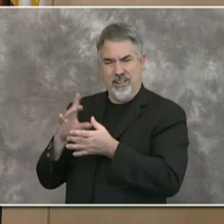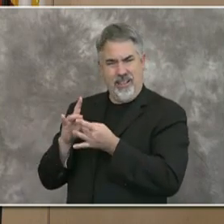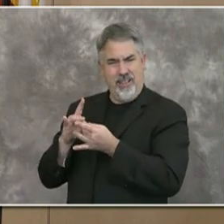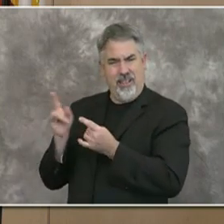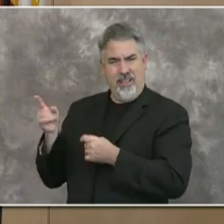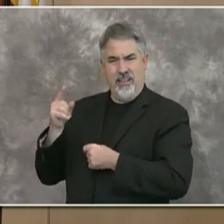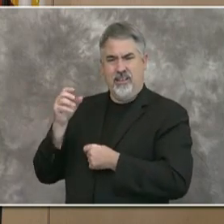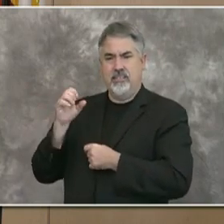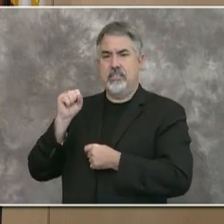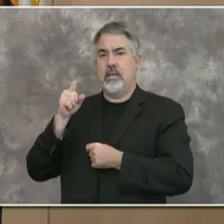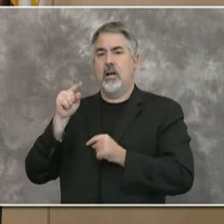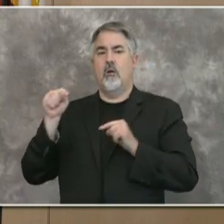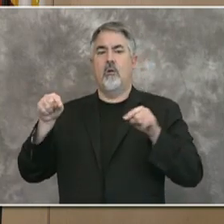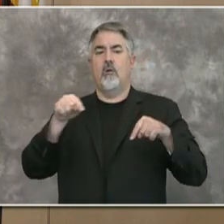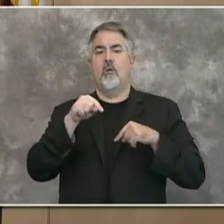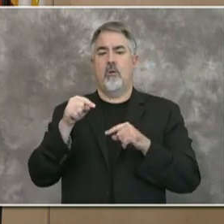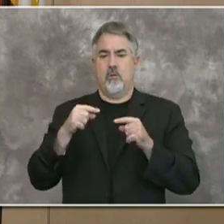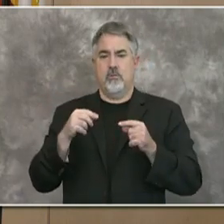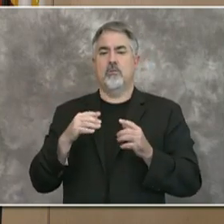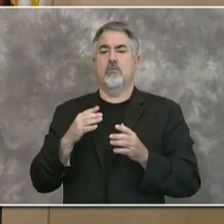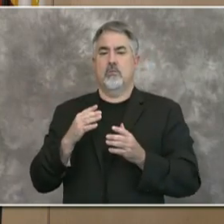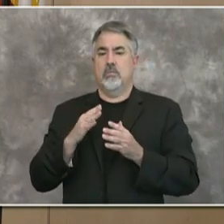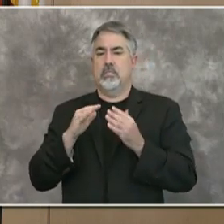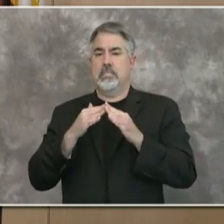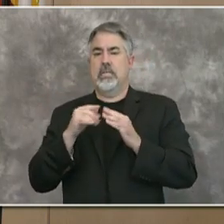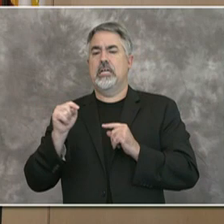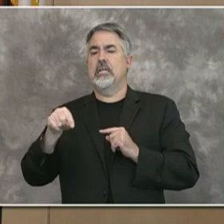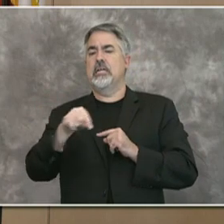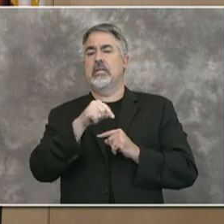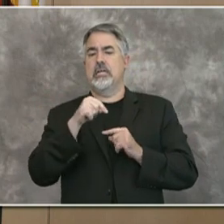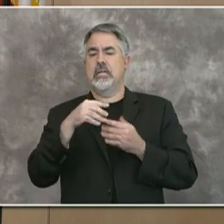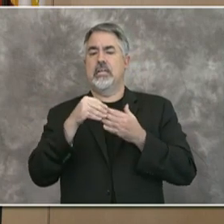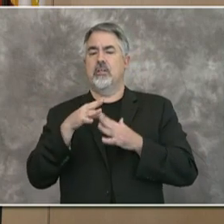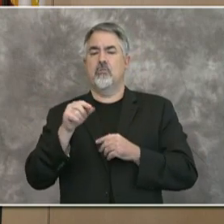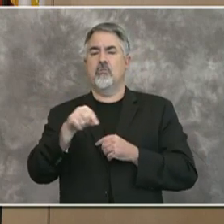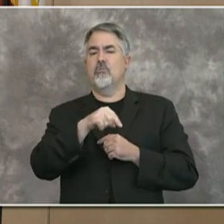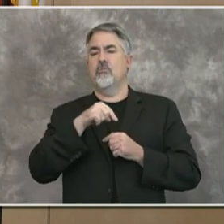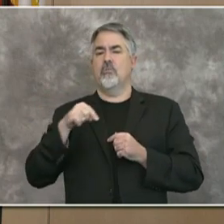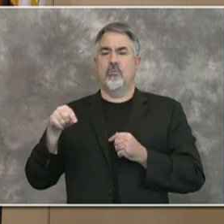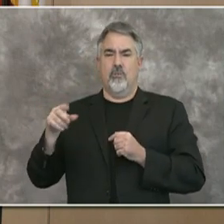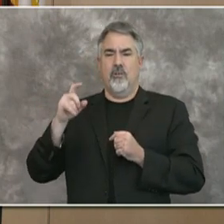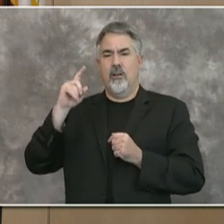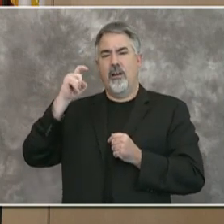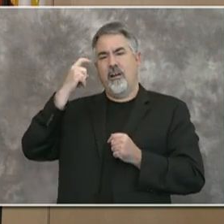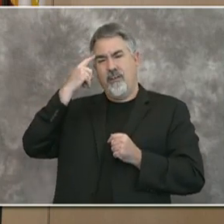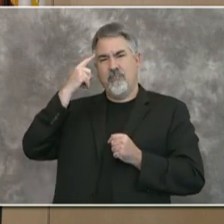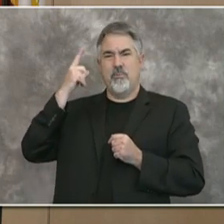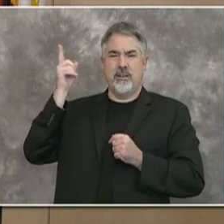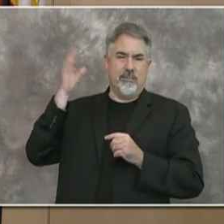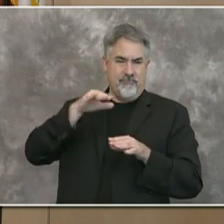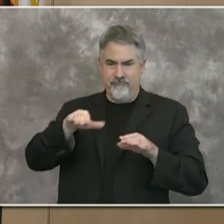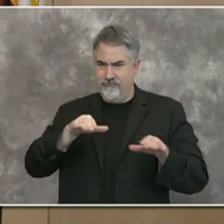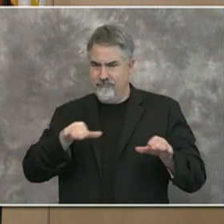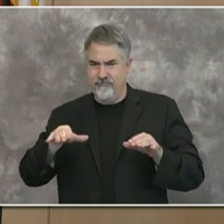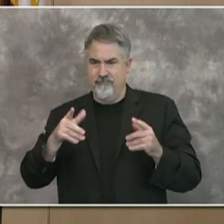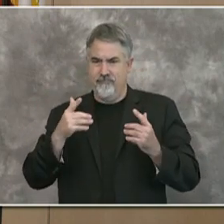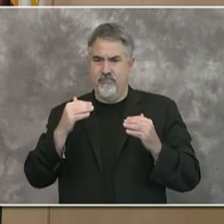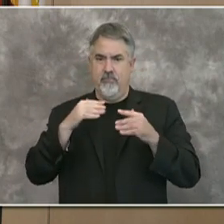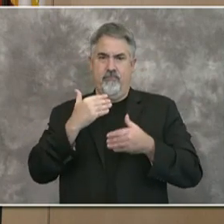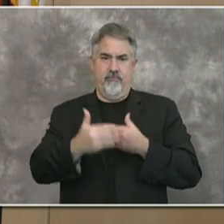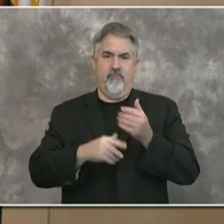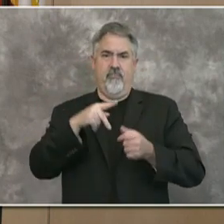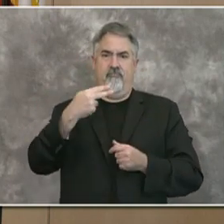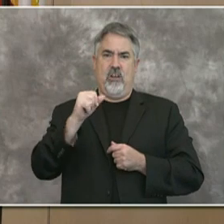who are wanting the governor to allow the county to streamline phase 2 process to allow more businesses to